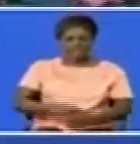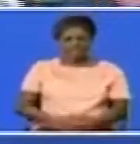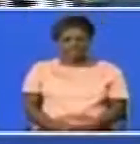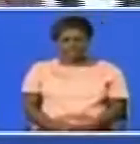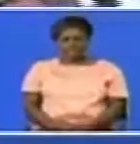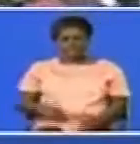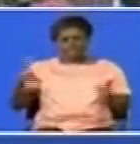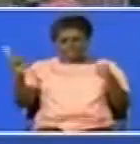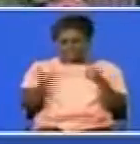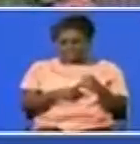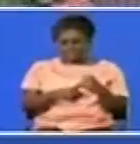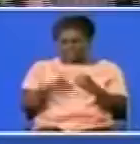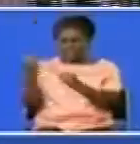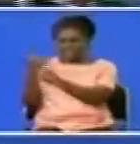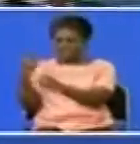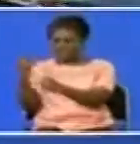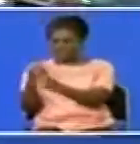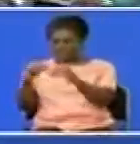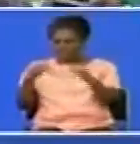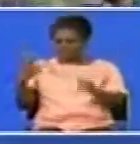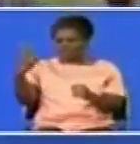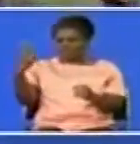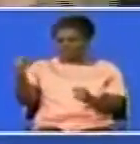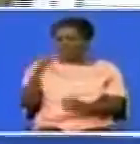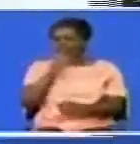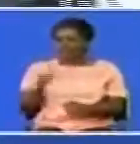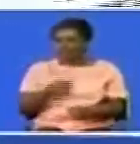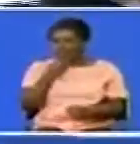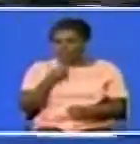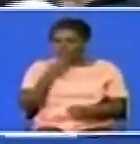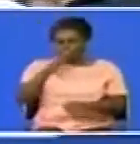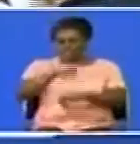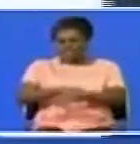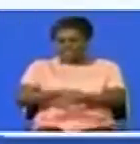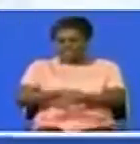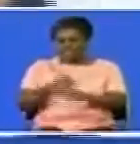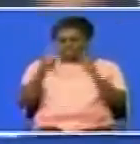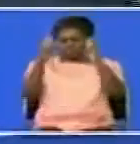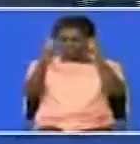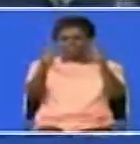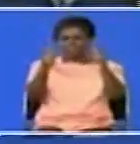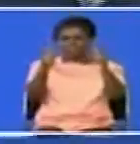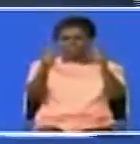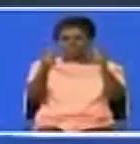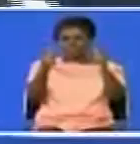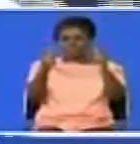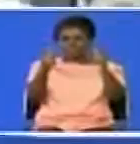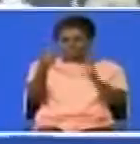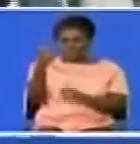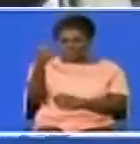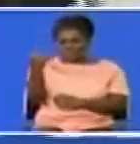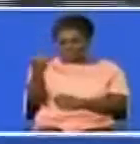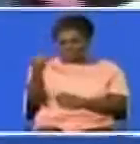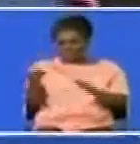Six birdies, 11 pars and a bogey saw the 25-year-old, who missed to make the cut last year, add to his lead to finish the day with a 5 under